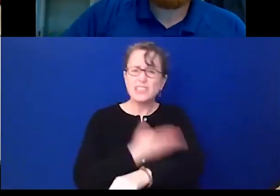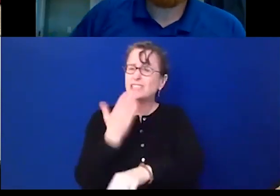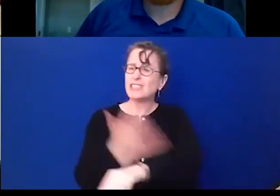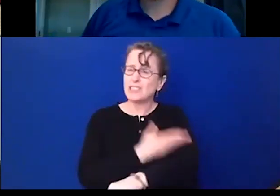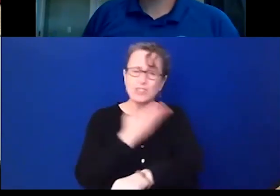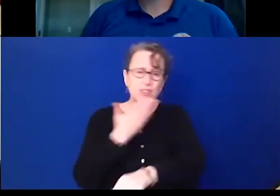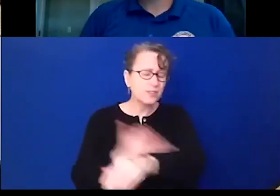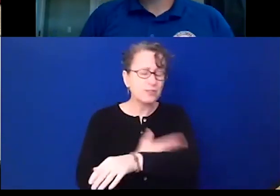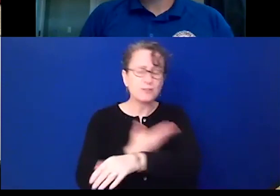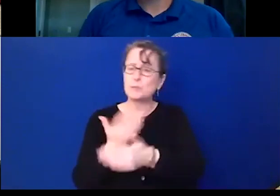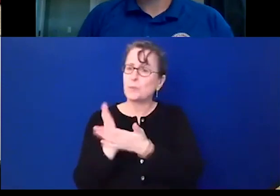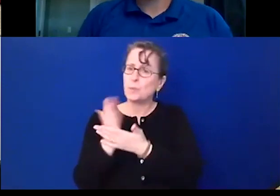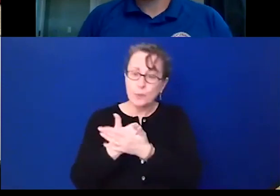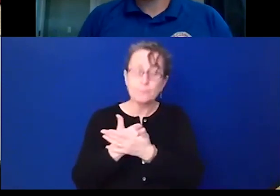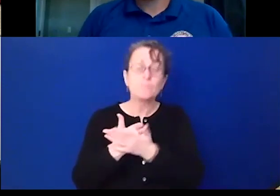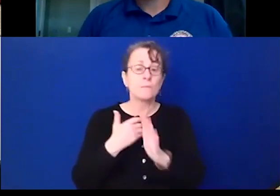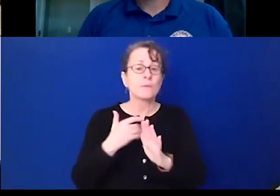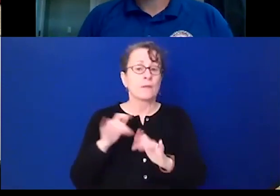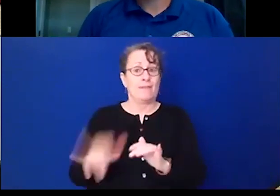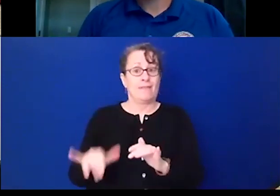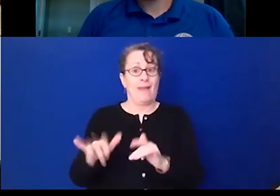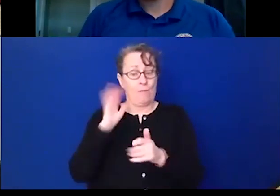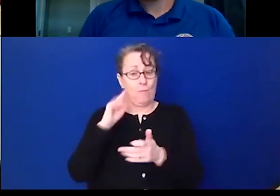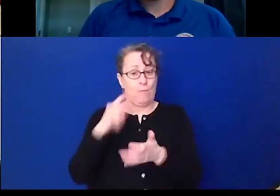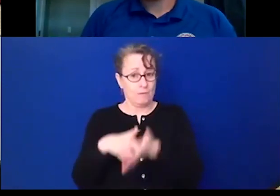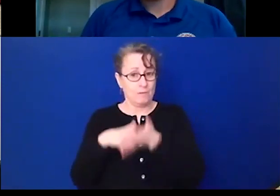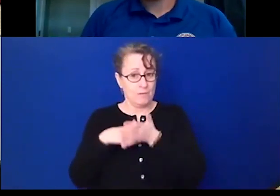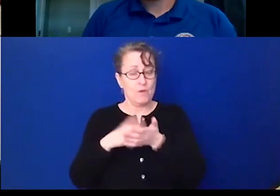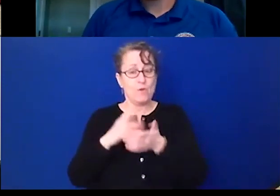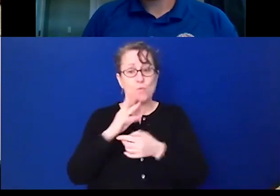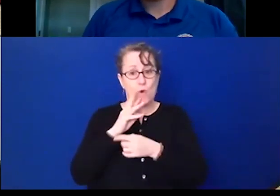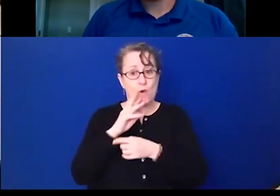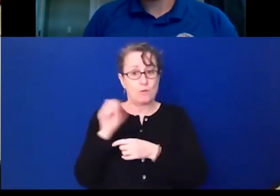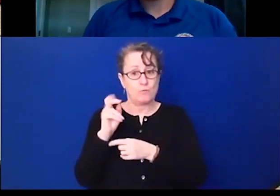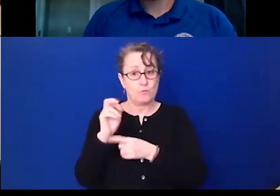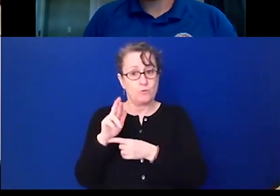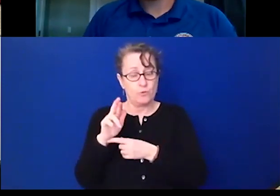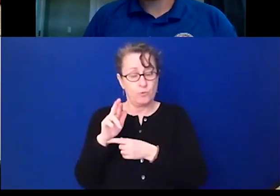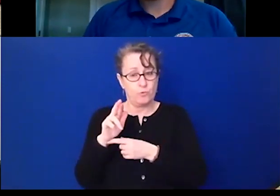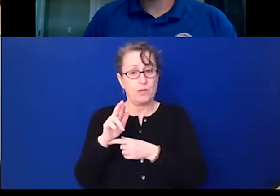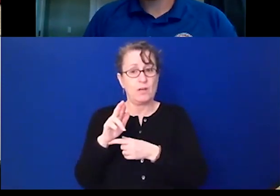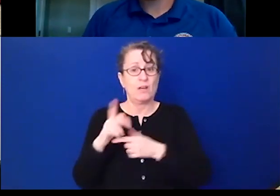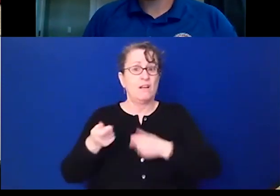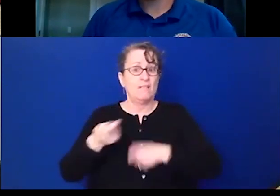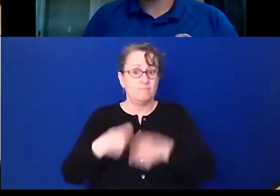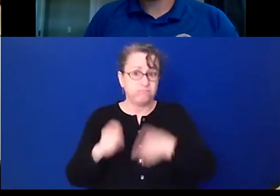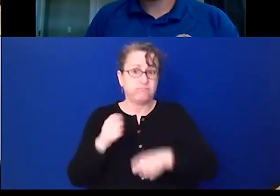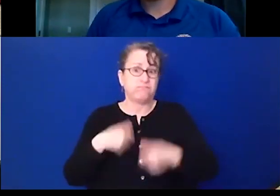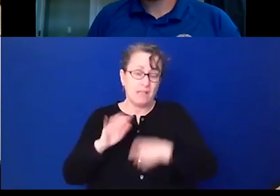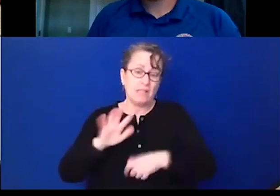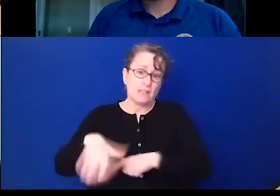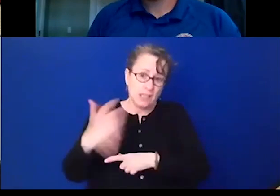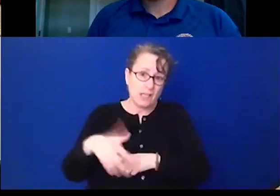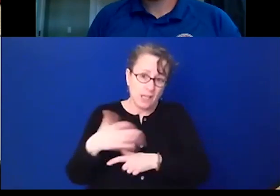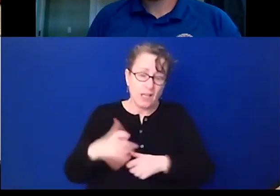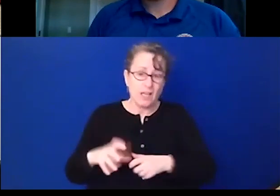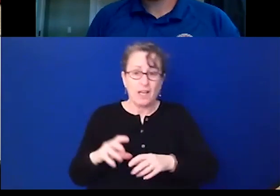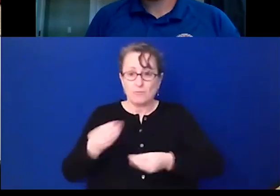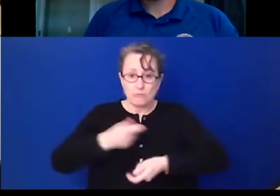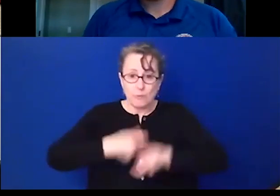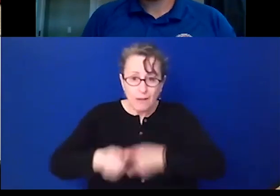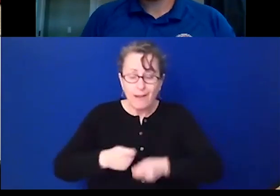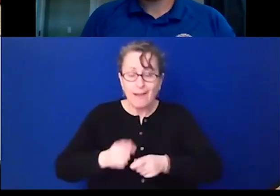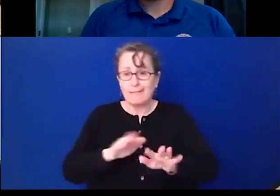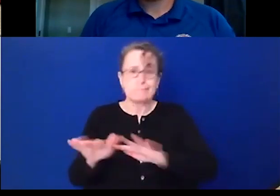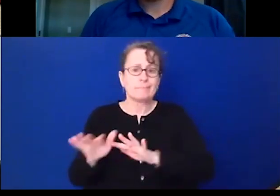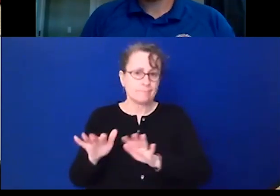under the ground in preparation for that project. Some reassuring news, I had swallowed this one earlier. I wasn't going to interrupt for it, but